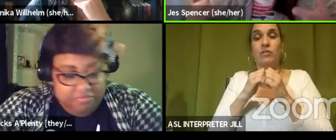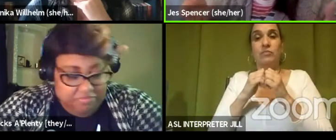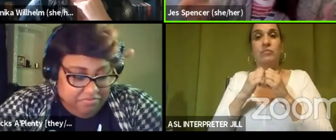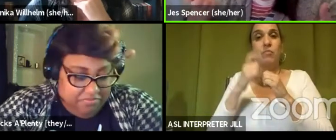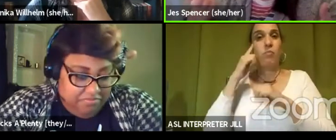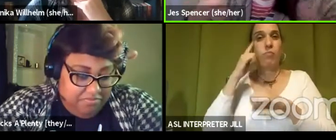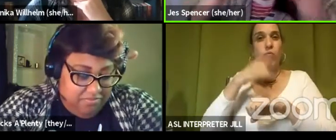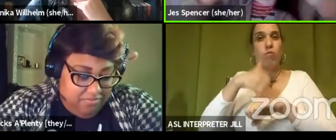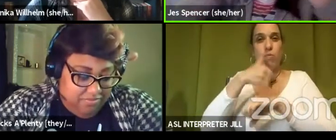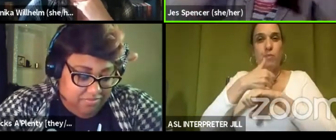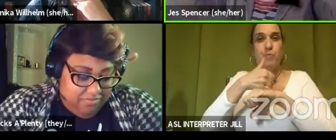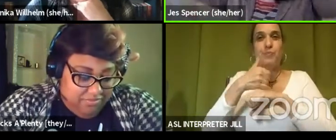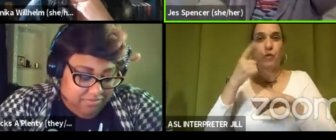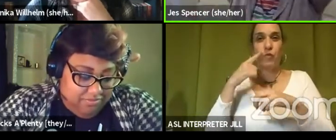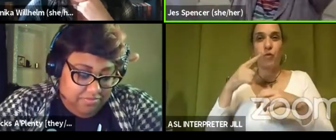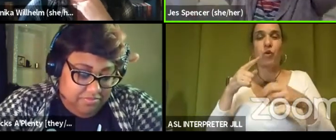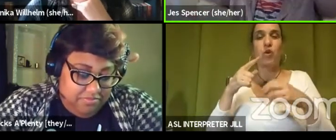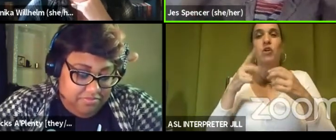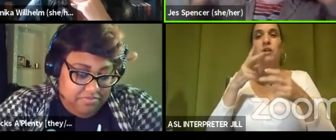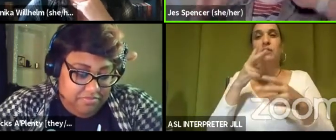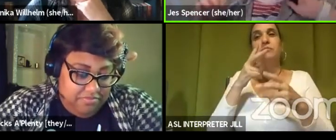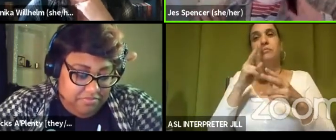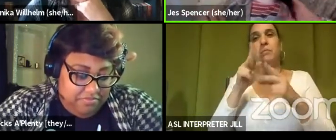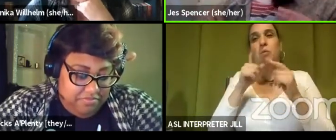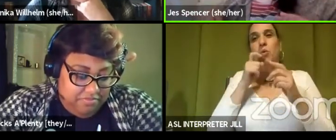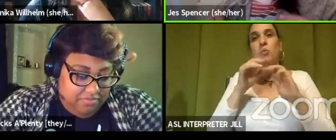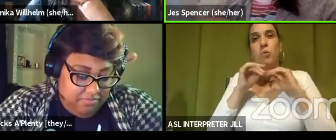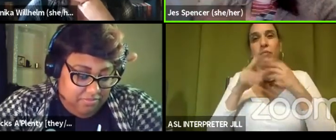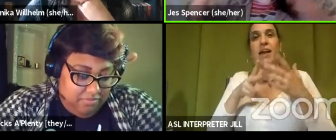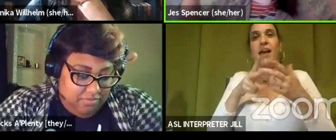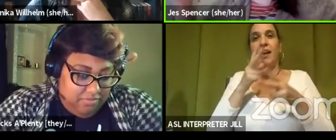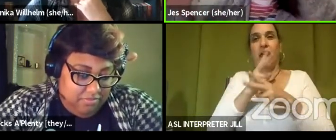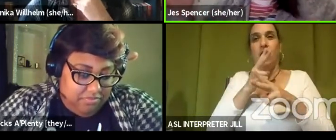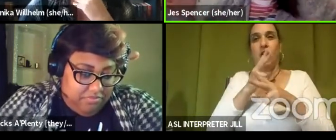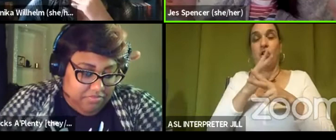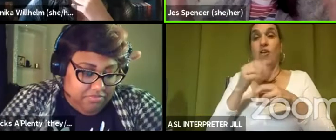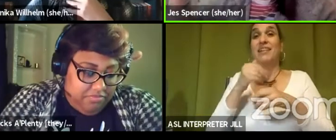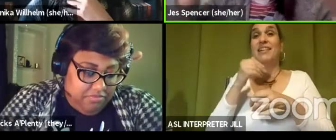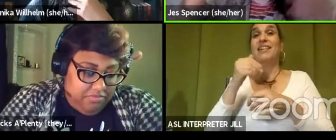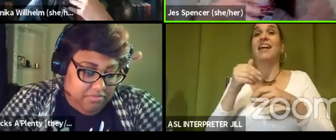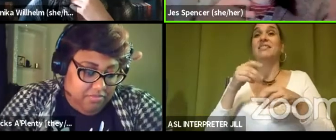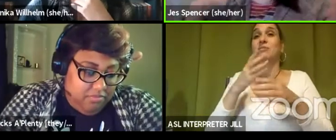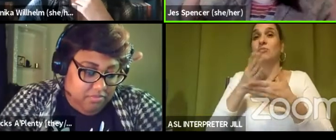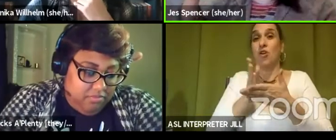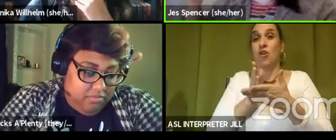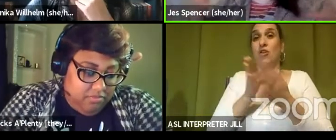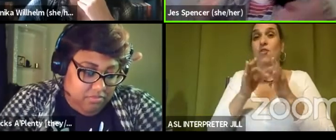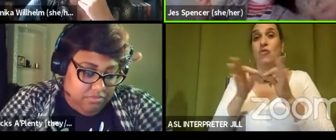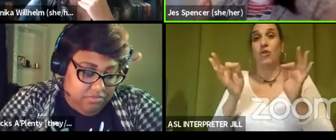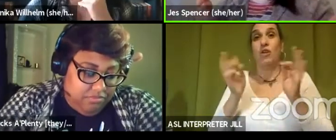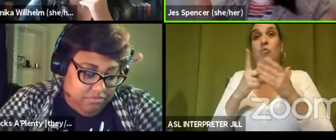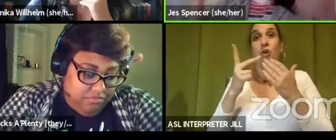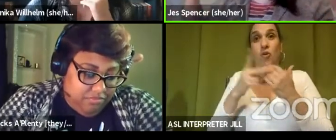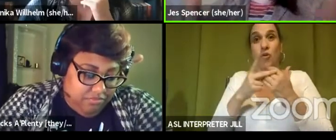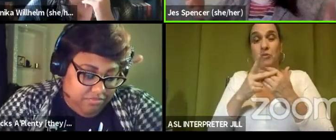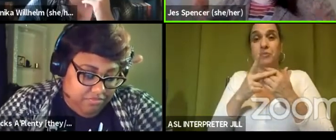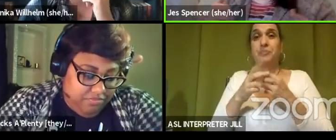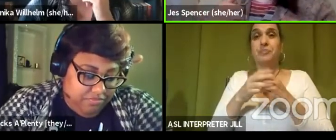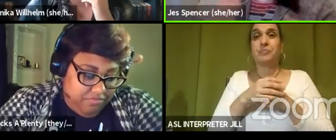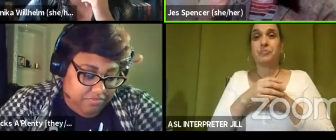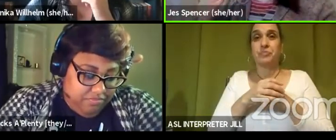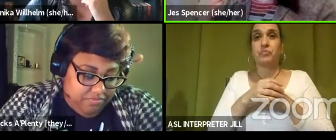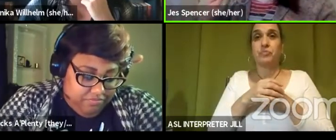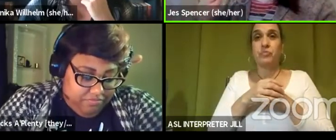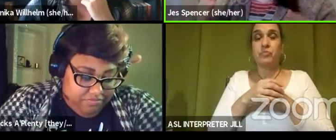mindful support for caregivers. And Next Stage, which is free programming mirroring kind of similar to what NOPRA does here with